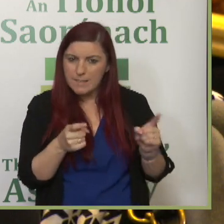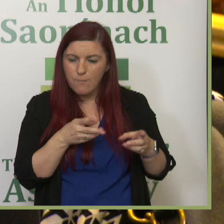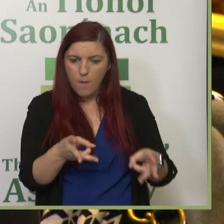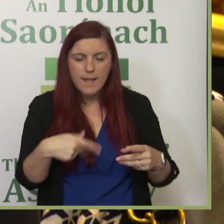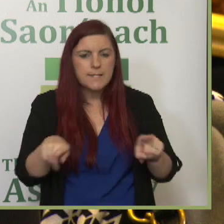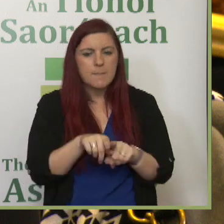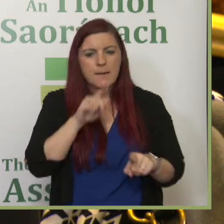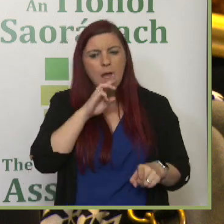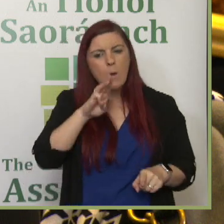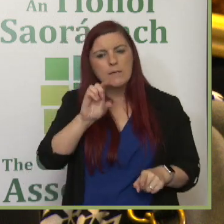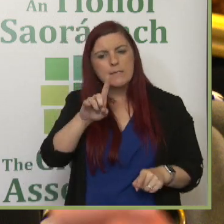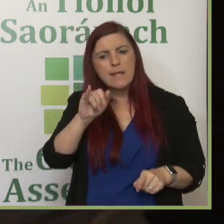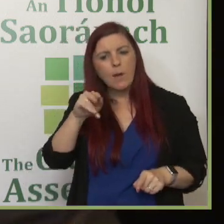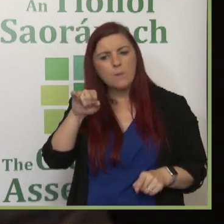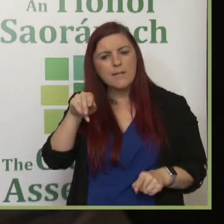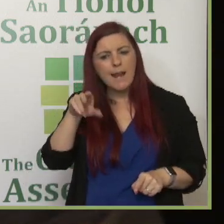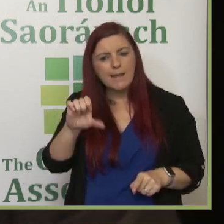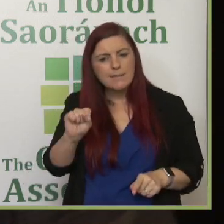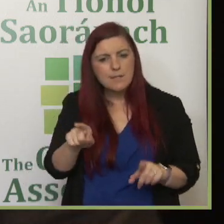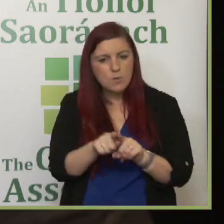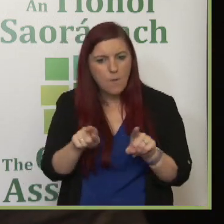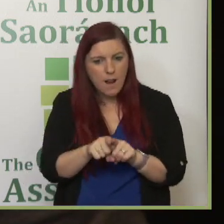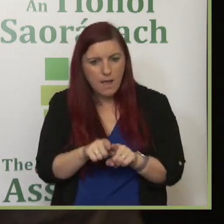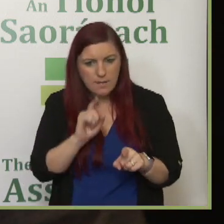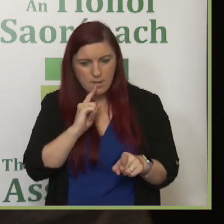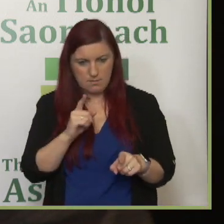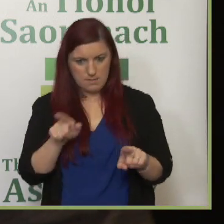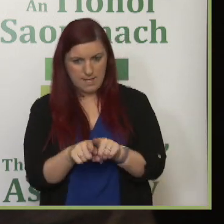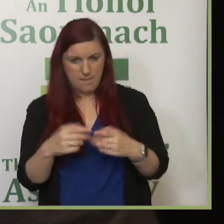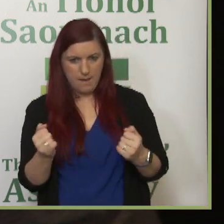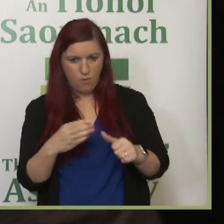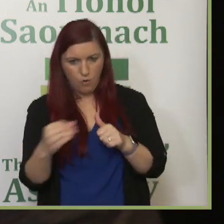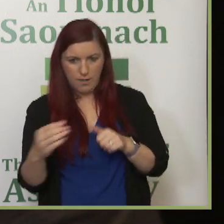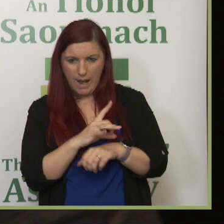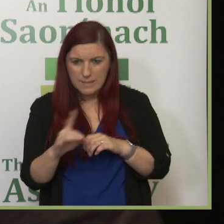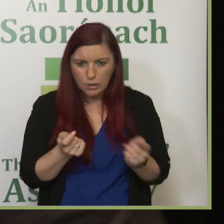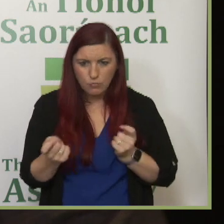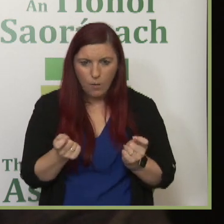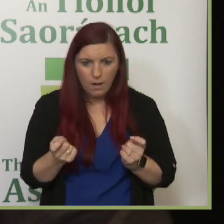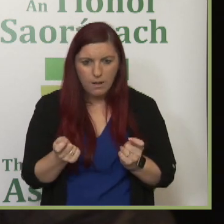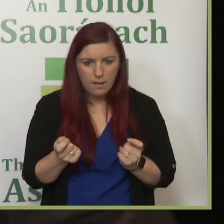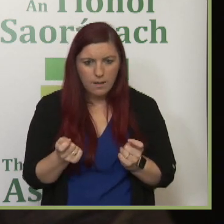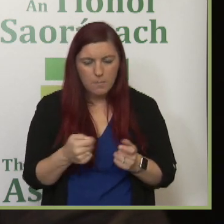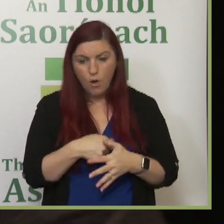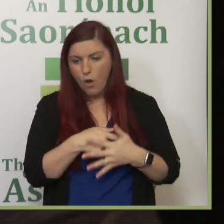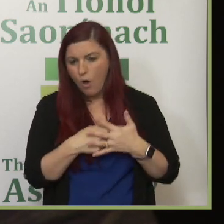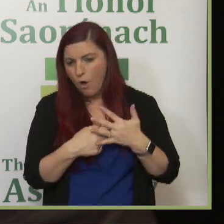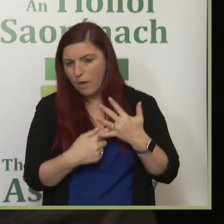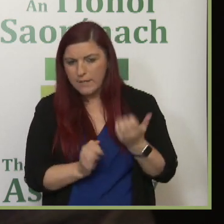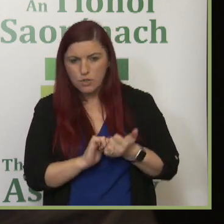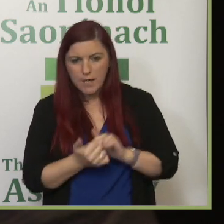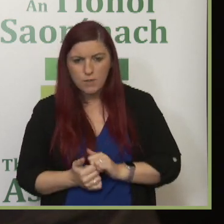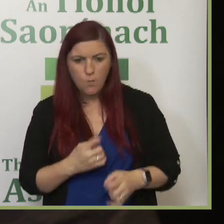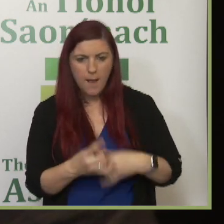used for therapeutic purposes, both in a regulated form and outside of regulatory frameworks. And all this has been happening at a time we've